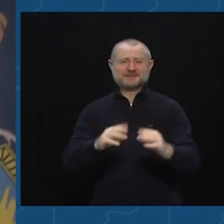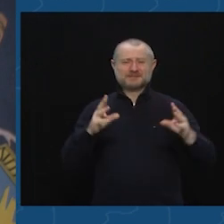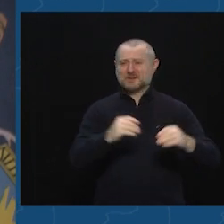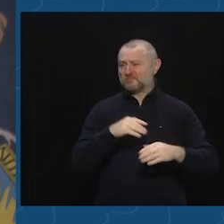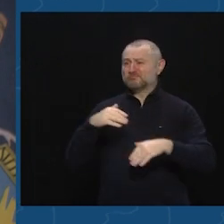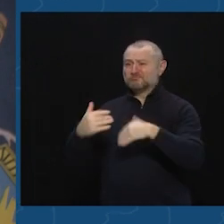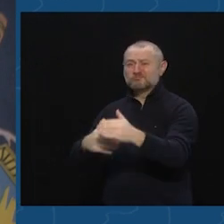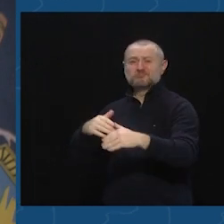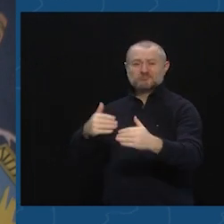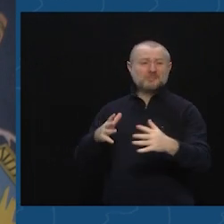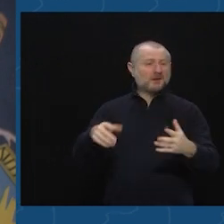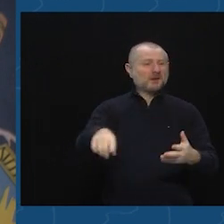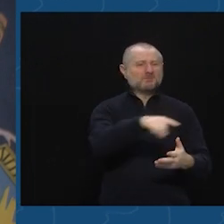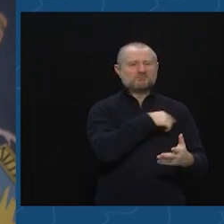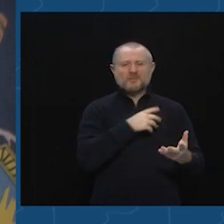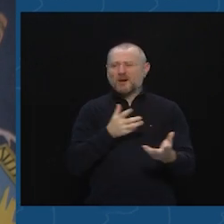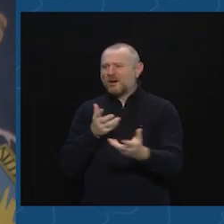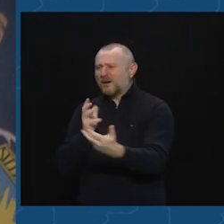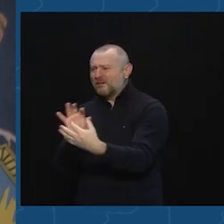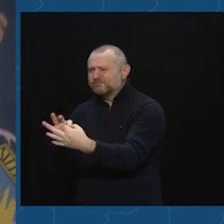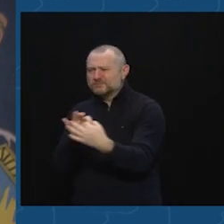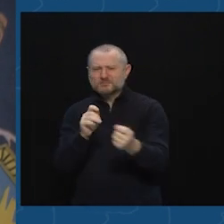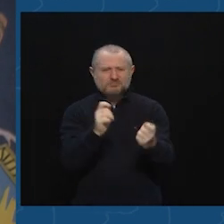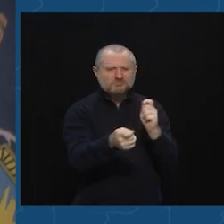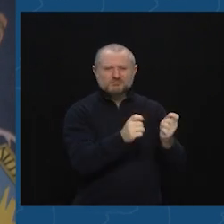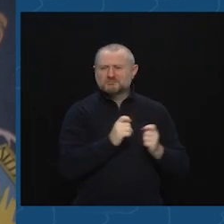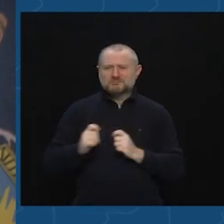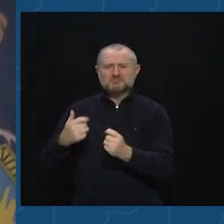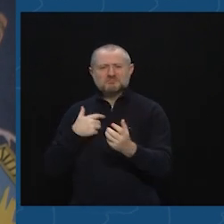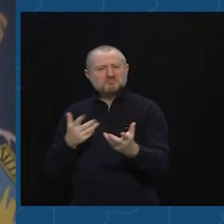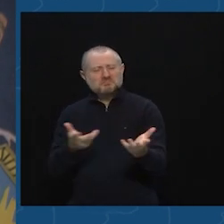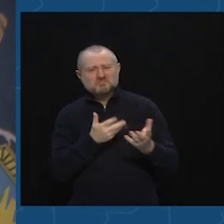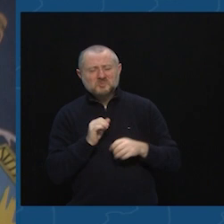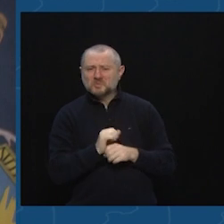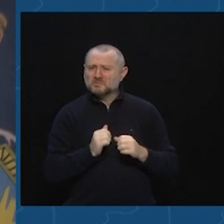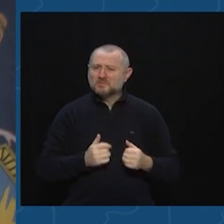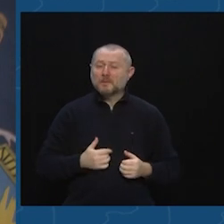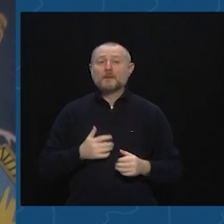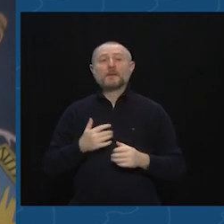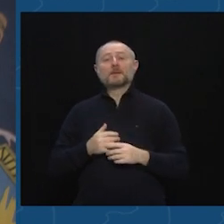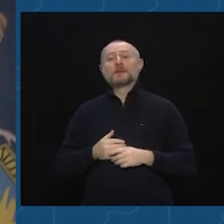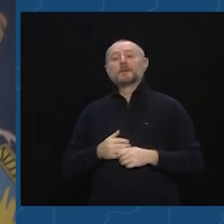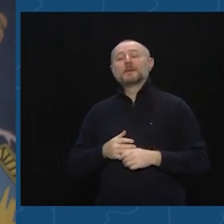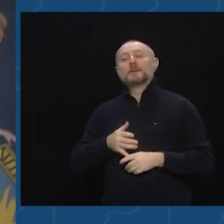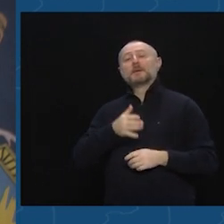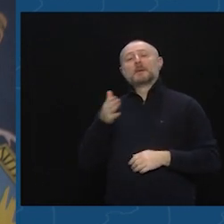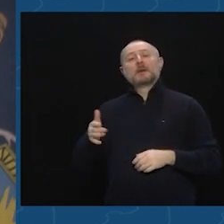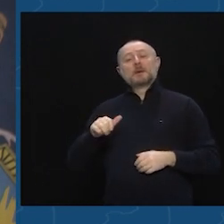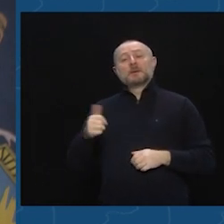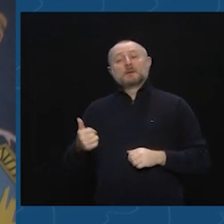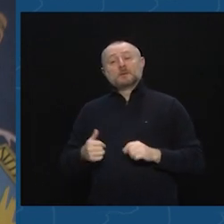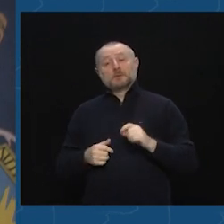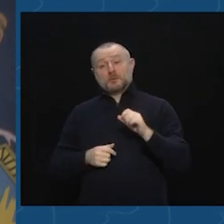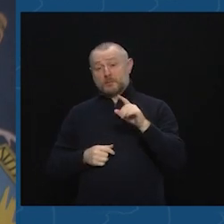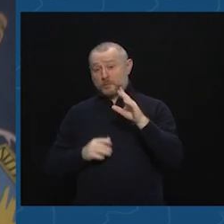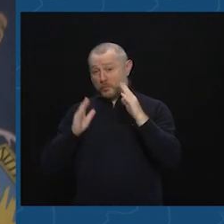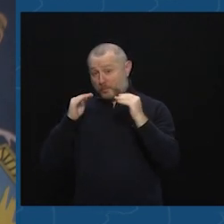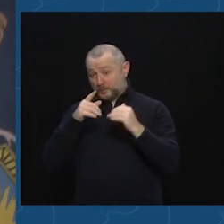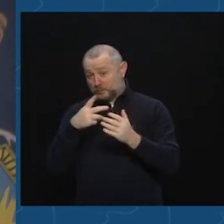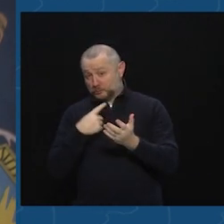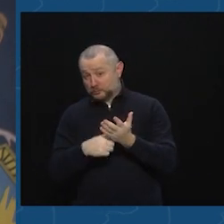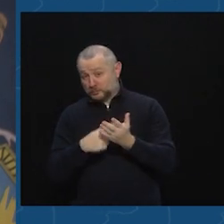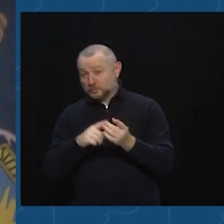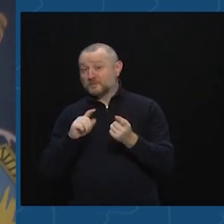recommended. Governor, there are calls for you to talk about bill reform right now. Republican Congresswoman Elise Stefanik just